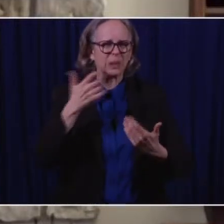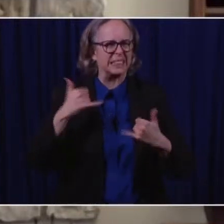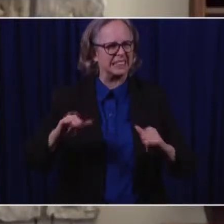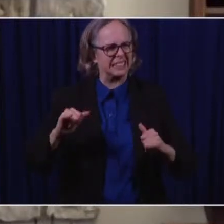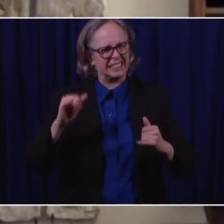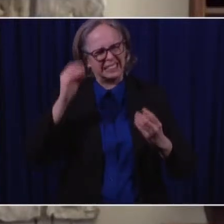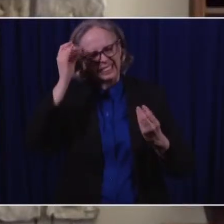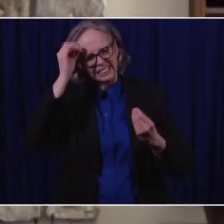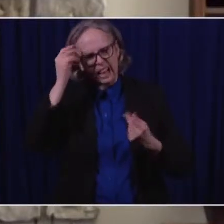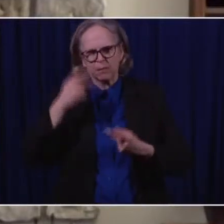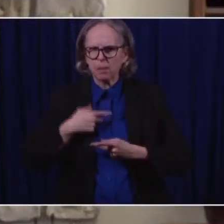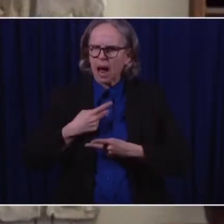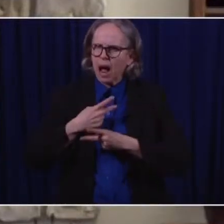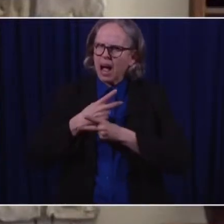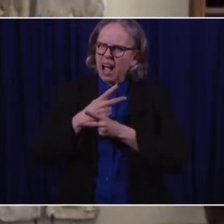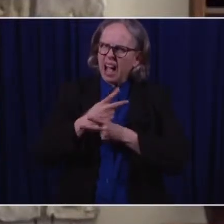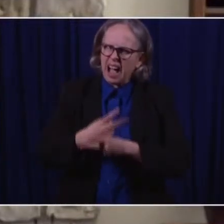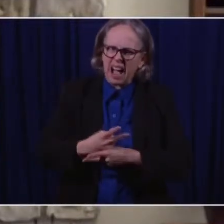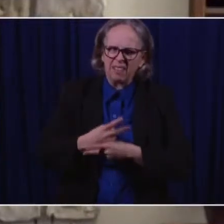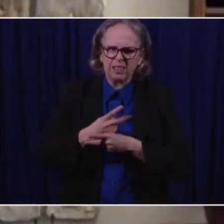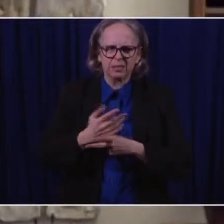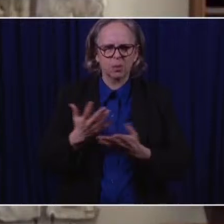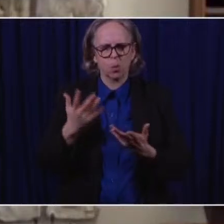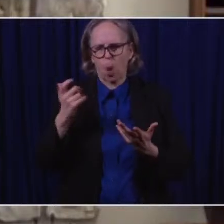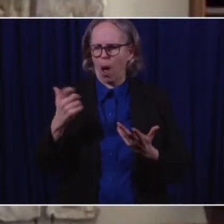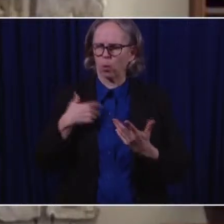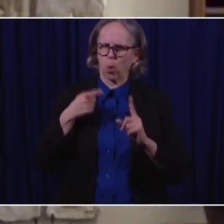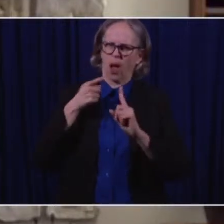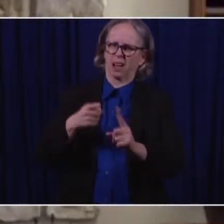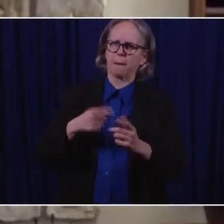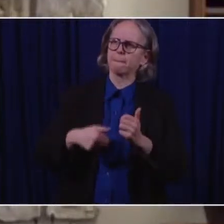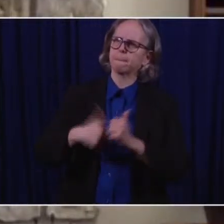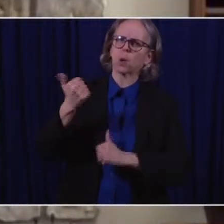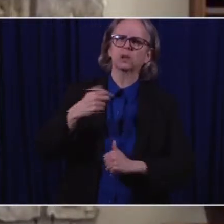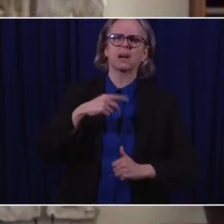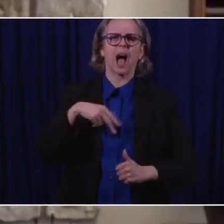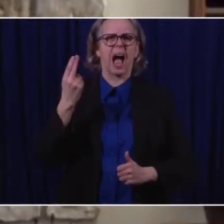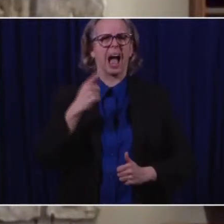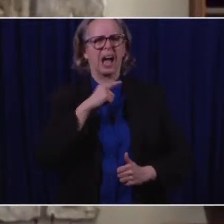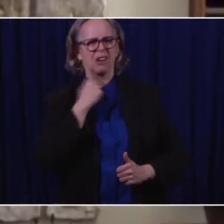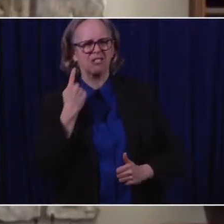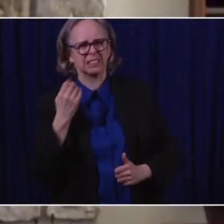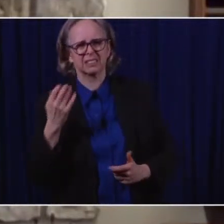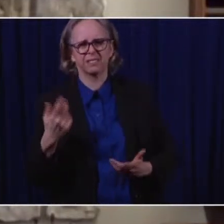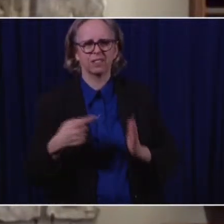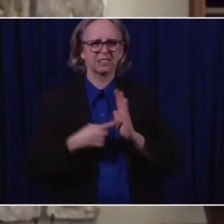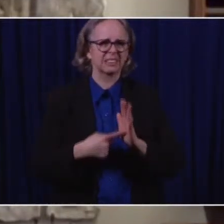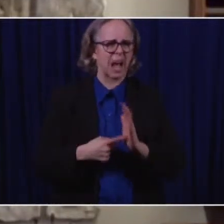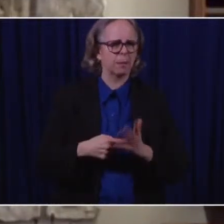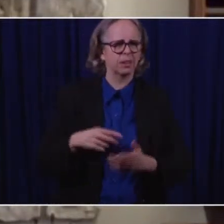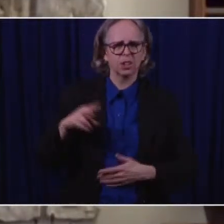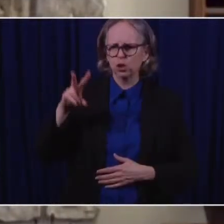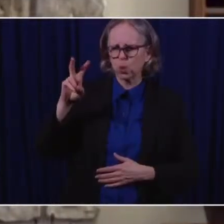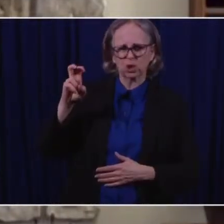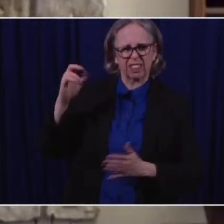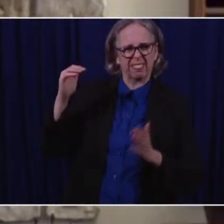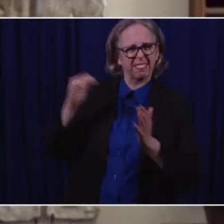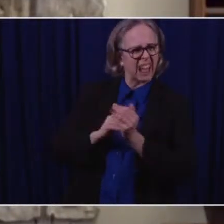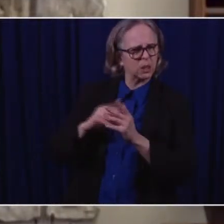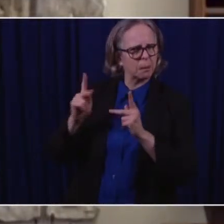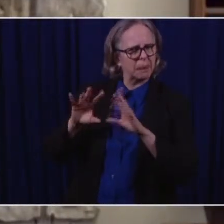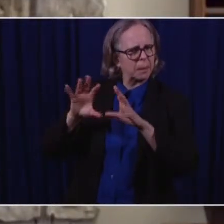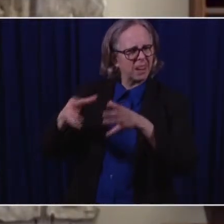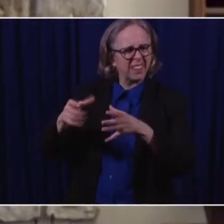most vulnerable. And the most vulnerable are the 200,000 people Dr. Vanderhoff described and I described today,